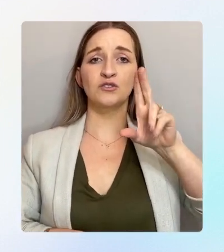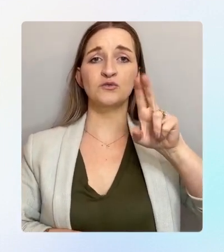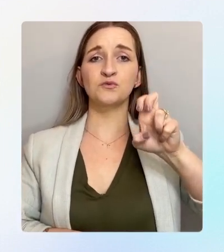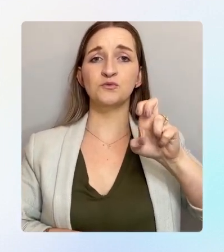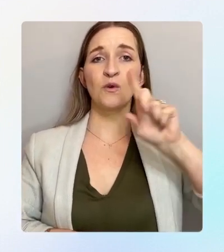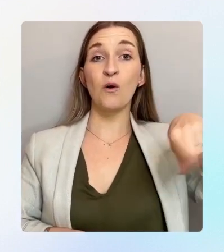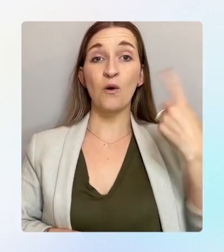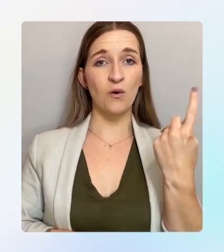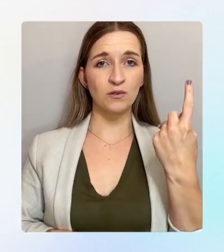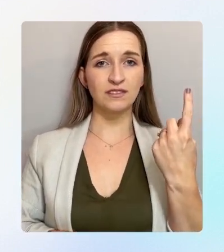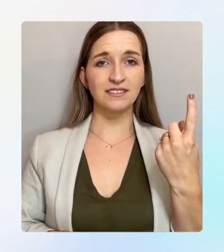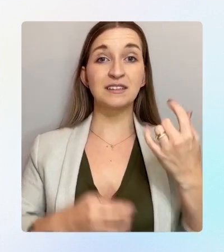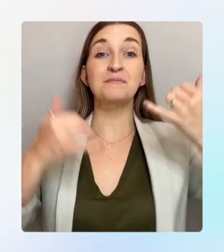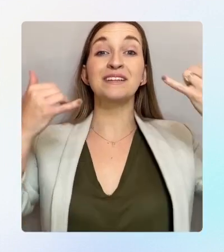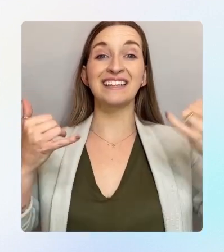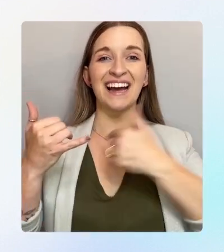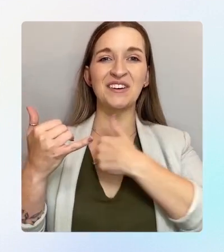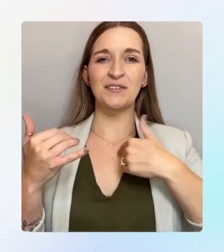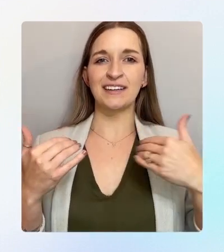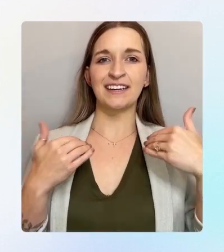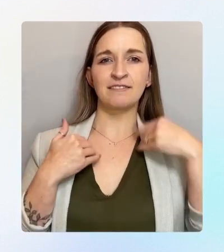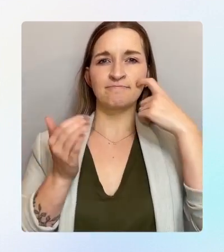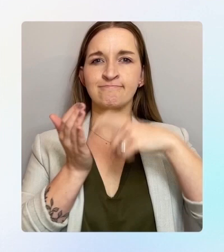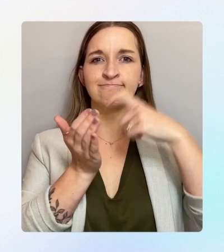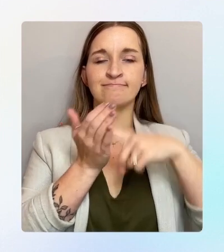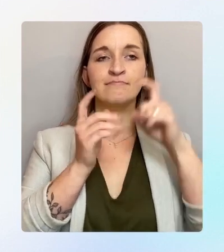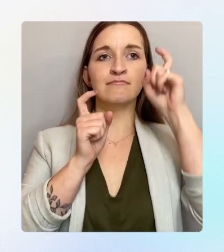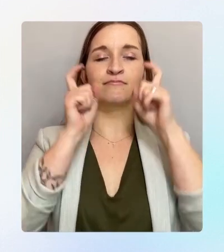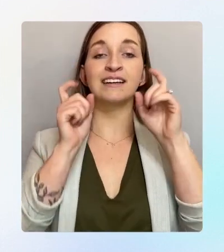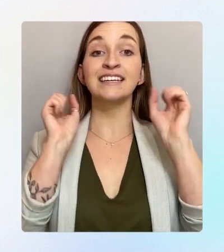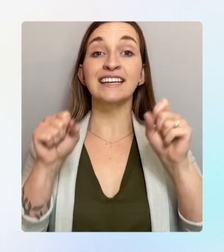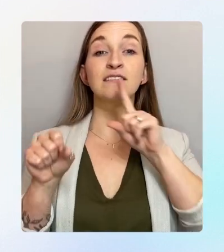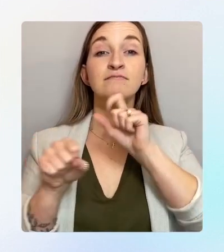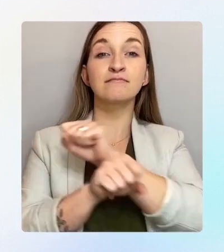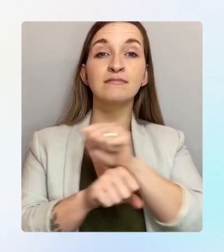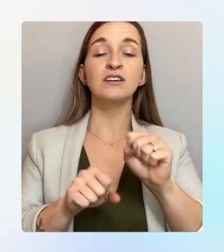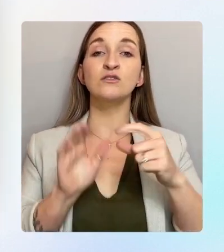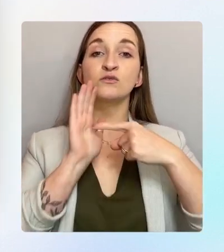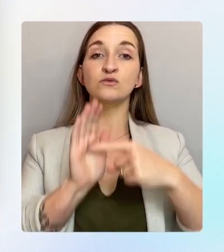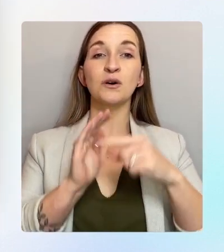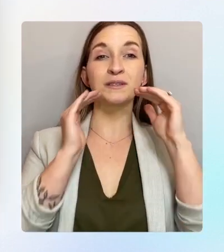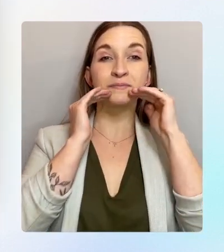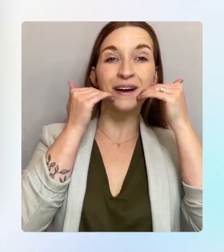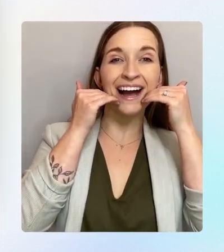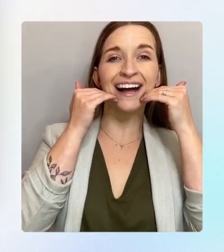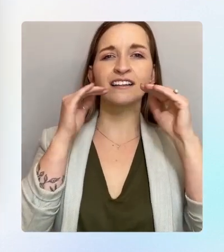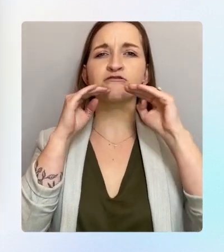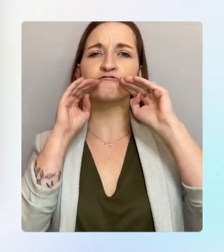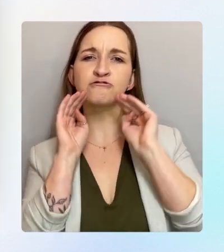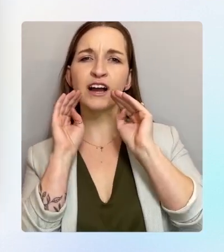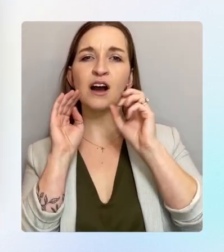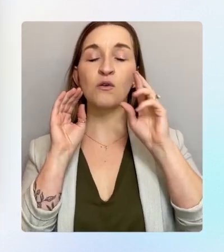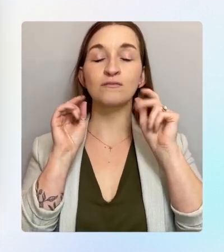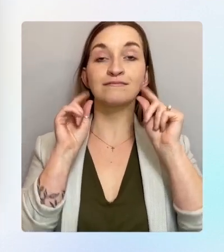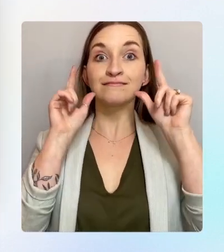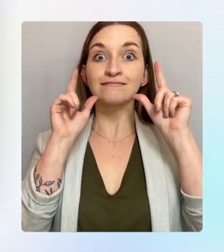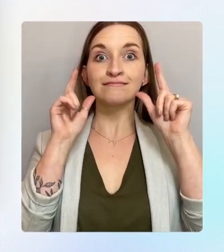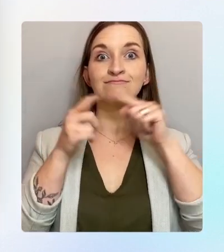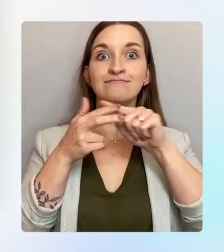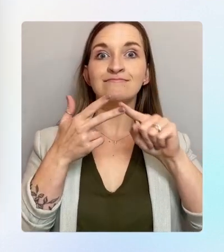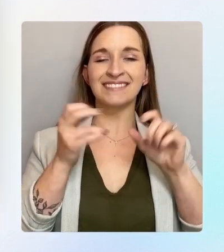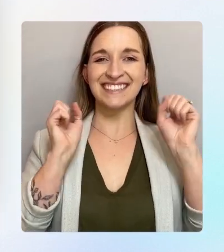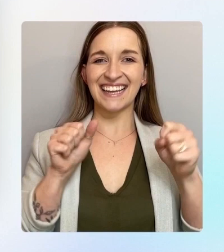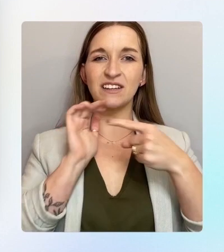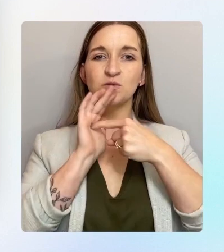can now reflect silent facial movements like smiling, frowning, or even looking surprised. These features bring